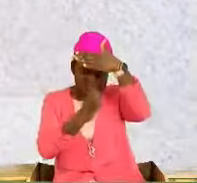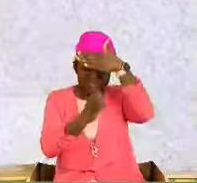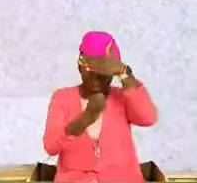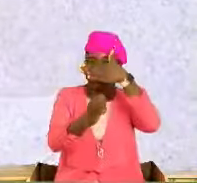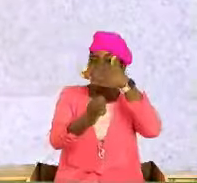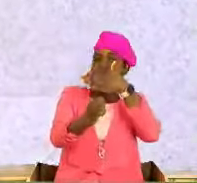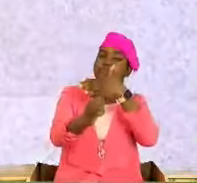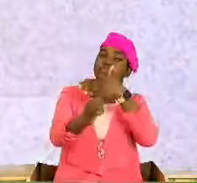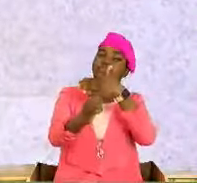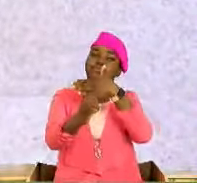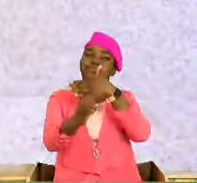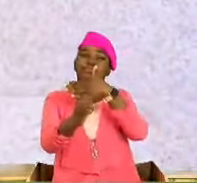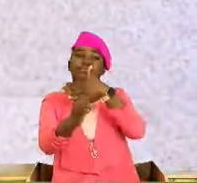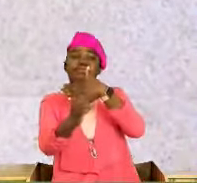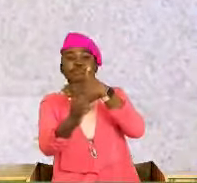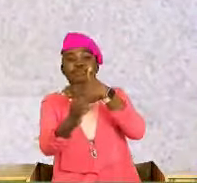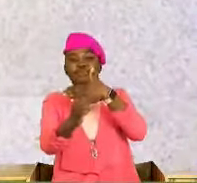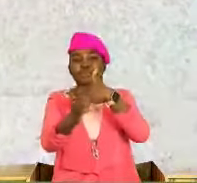elah